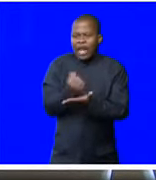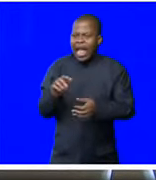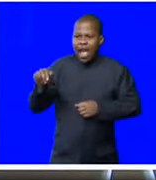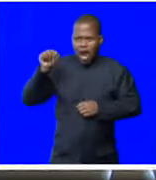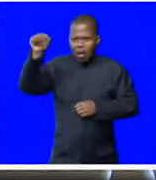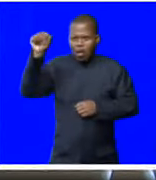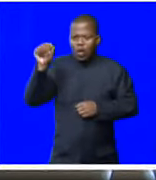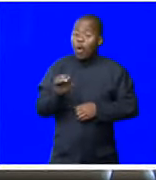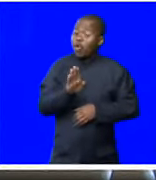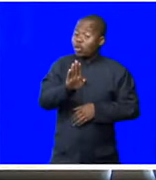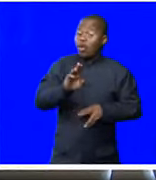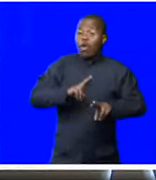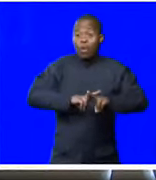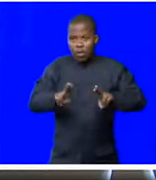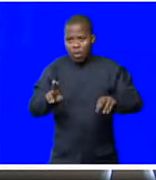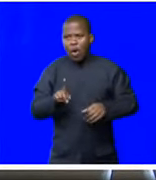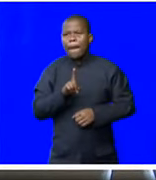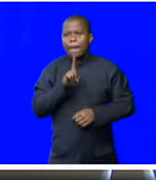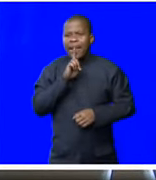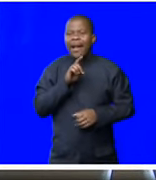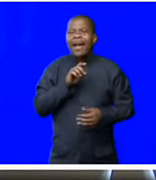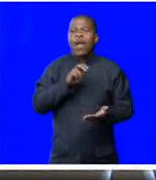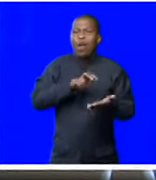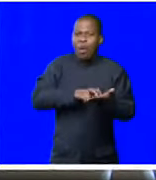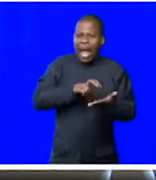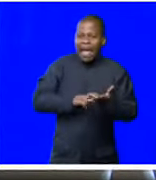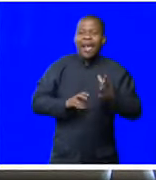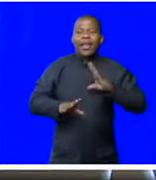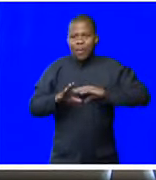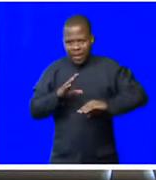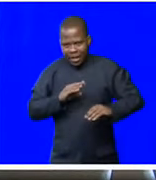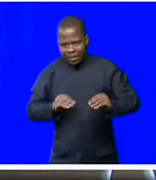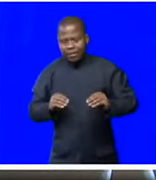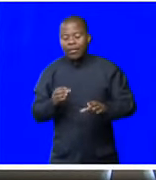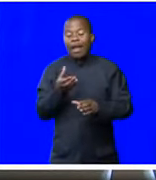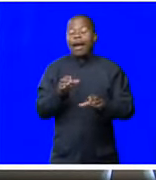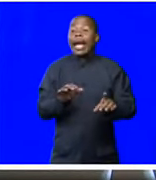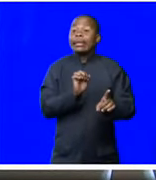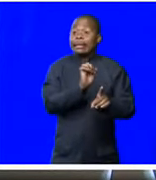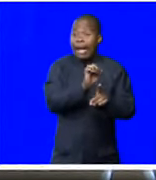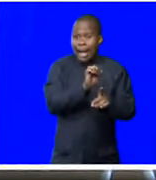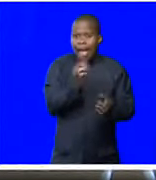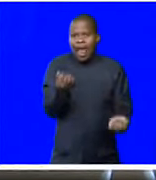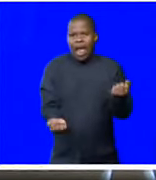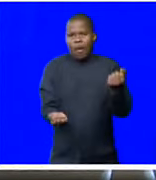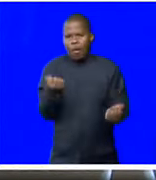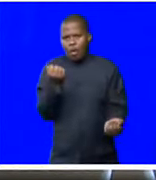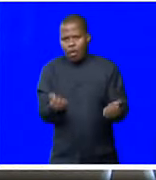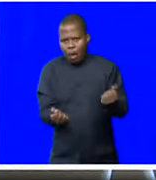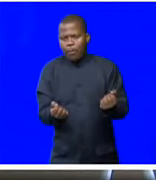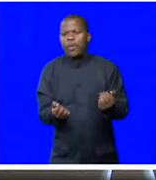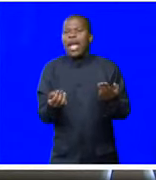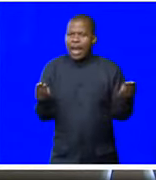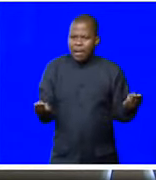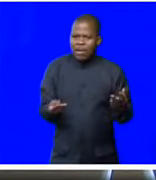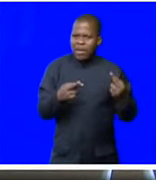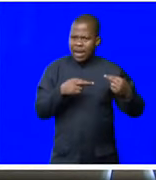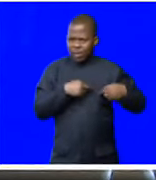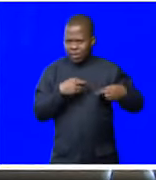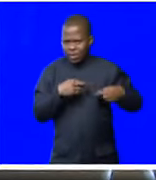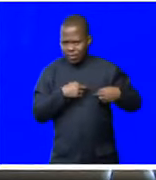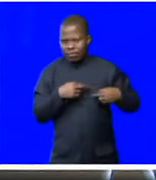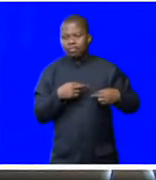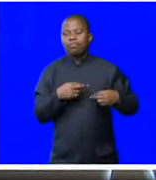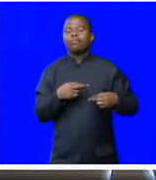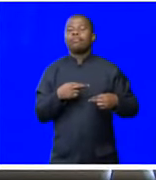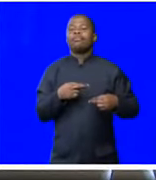wait for the justice process of his country to unfold so that he can establish the truth as to what happened to